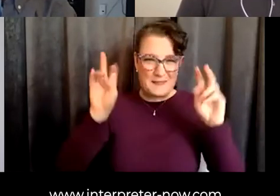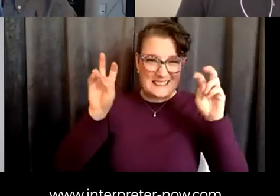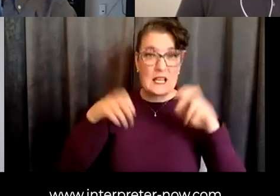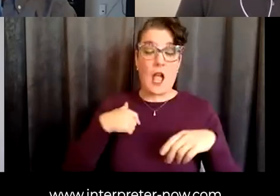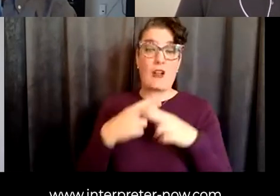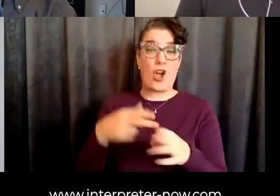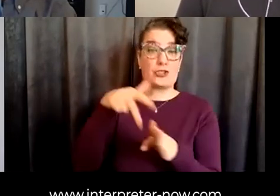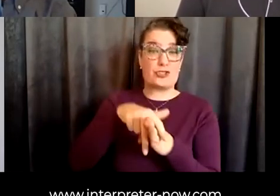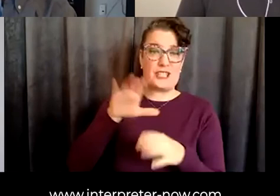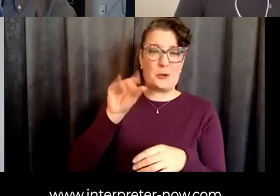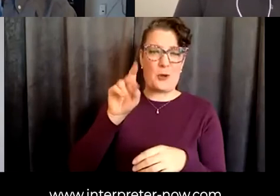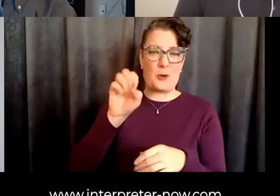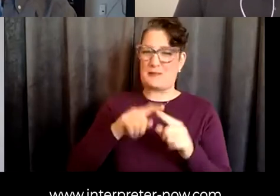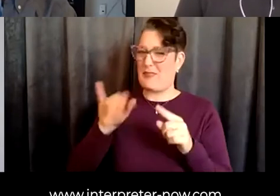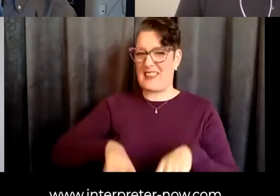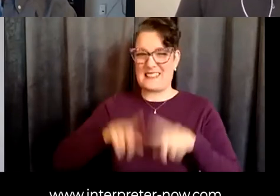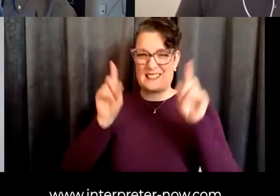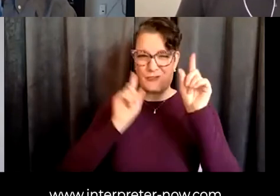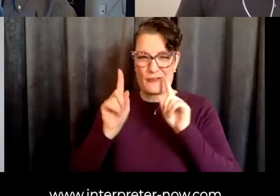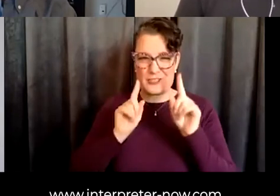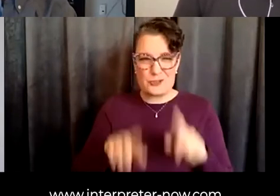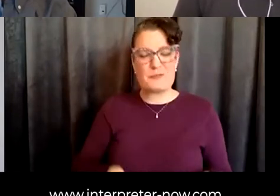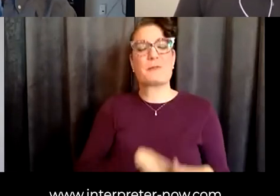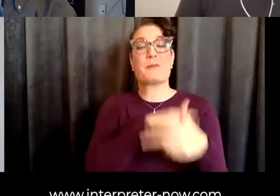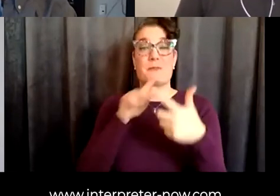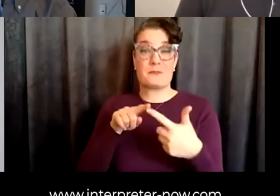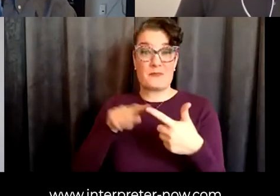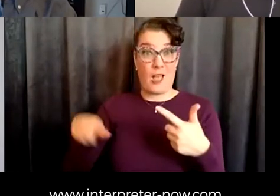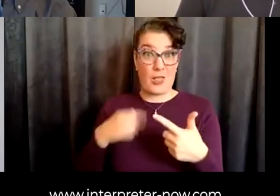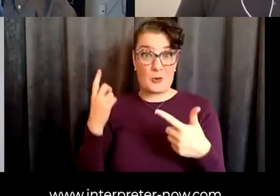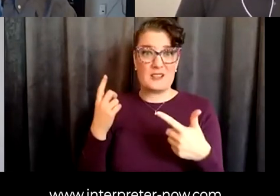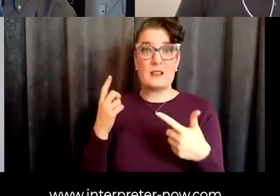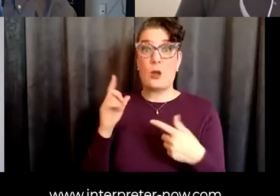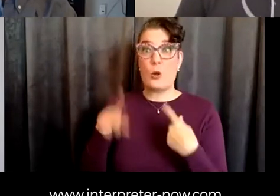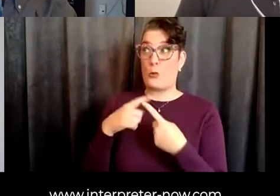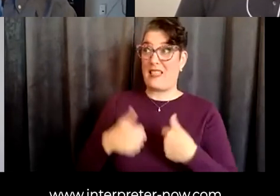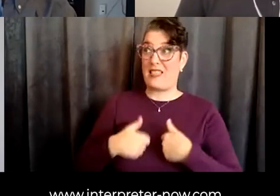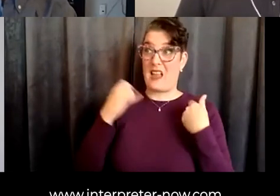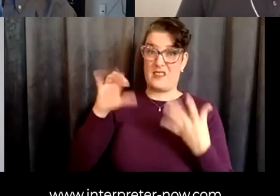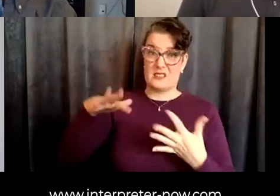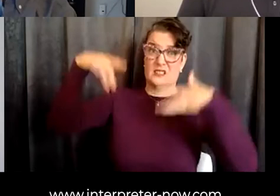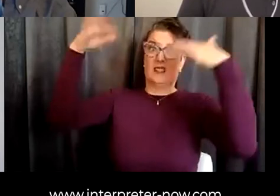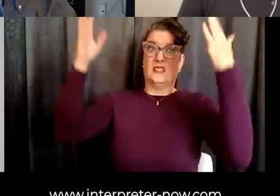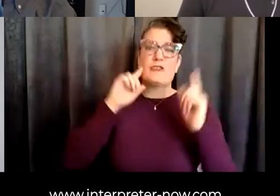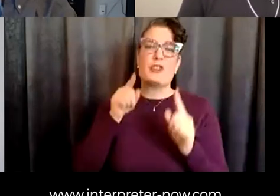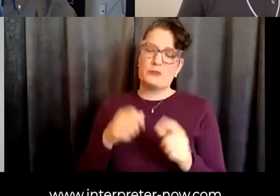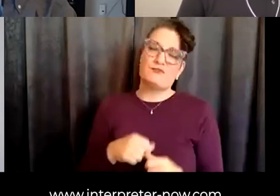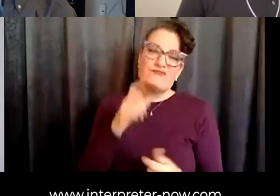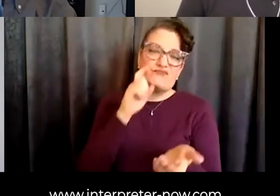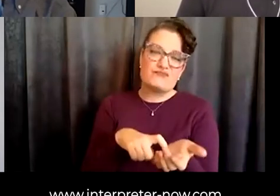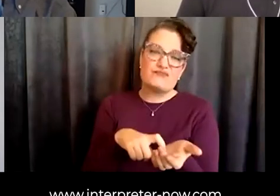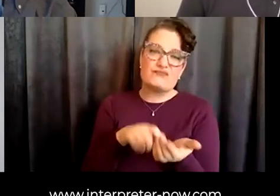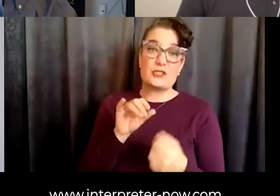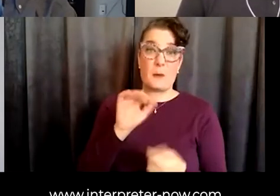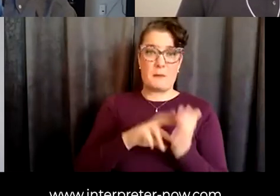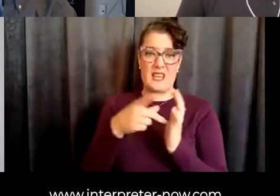nother conversation. Another one is recognizing when life is lifing for you. So if your bandwidth is not what it normally